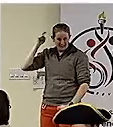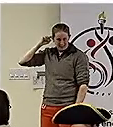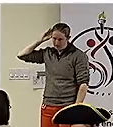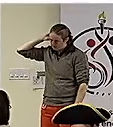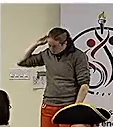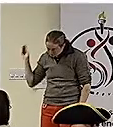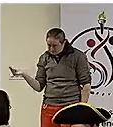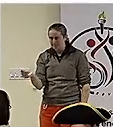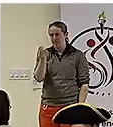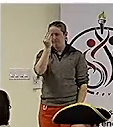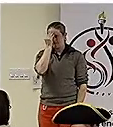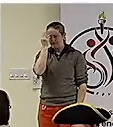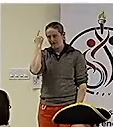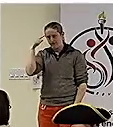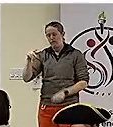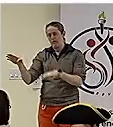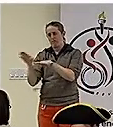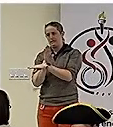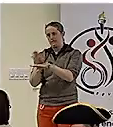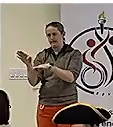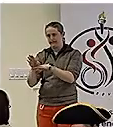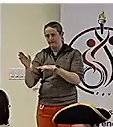organizations operate.